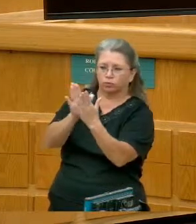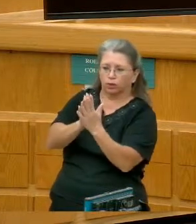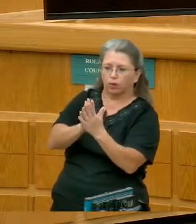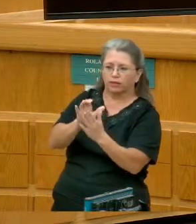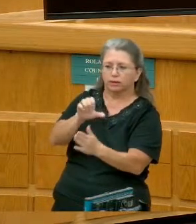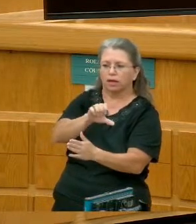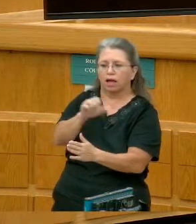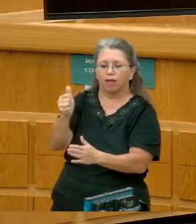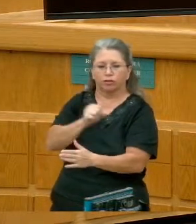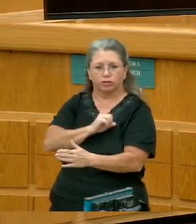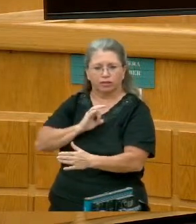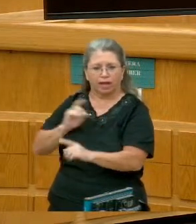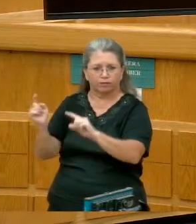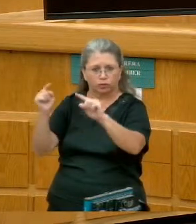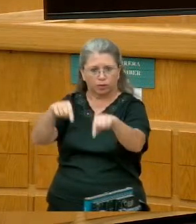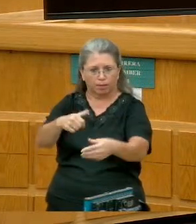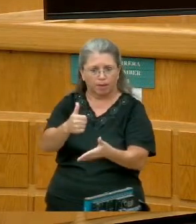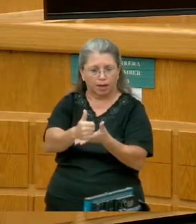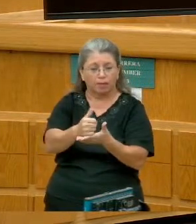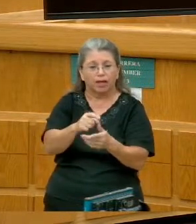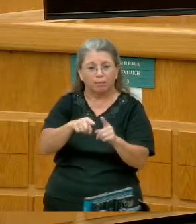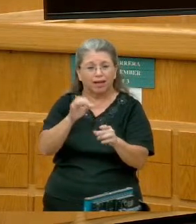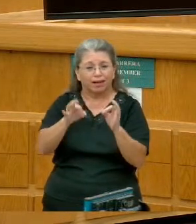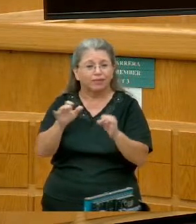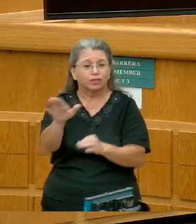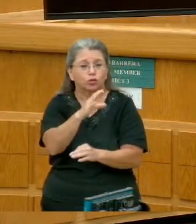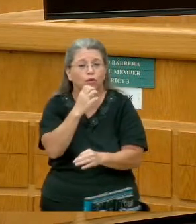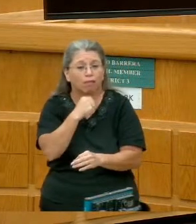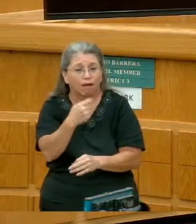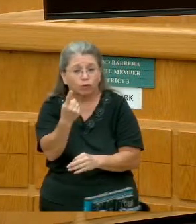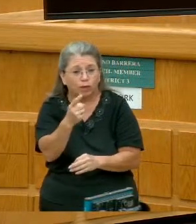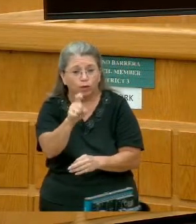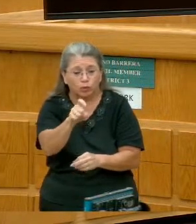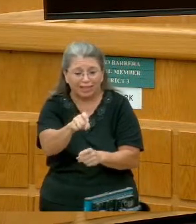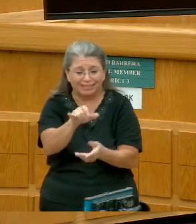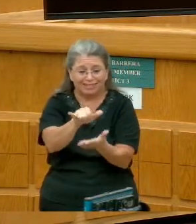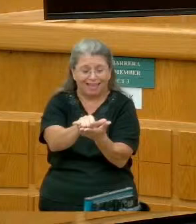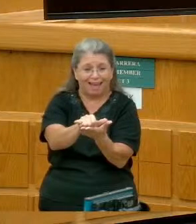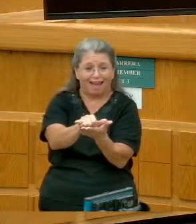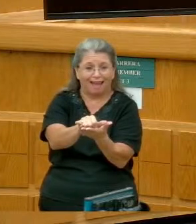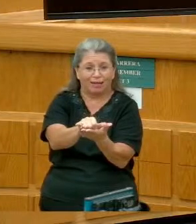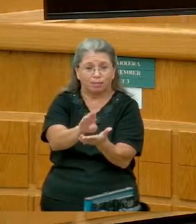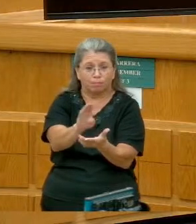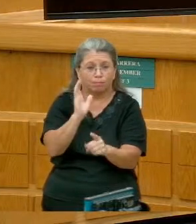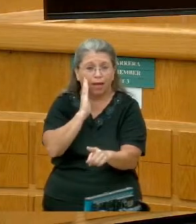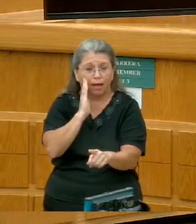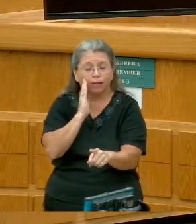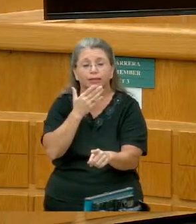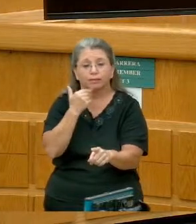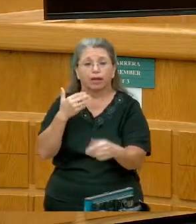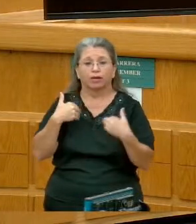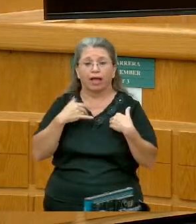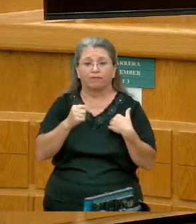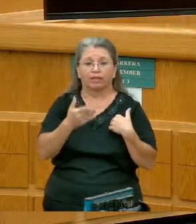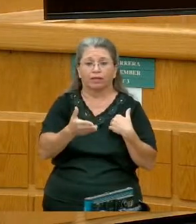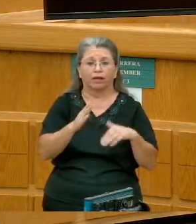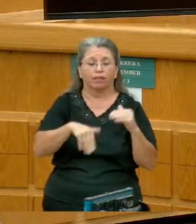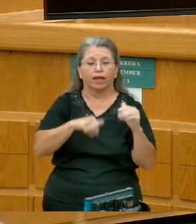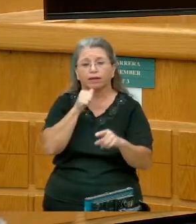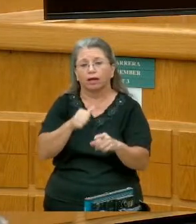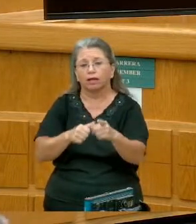your loved one needing that bed, I promise you, it's better to have it than not to have it. Thank you. Yes,